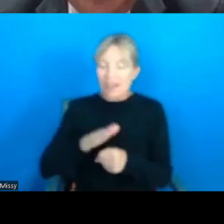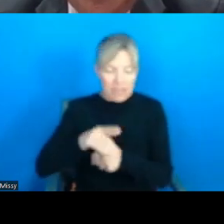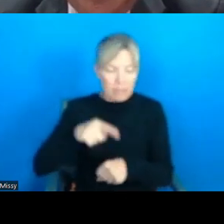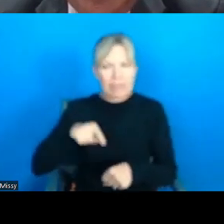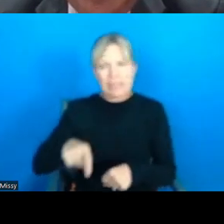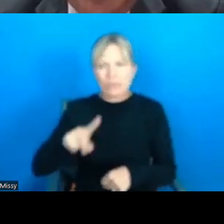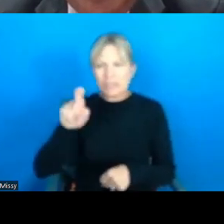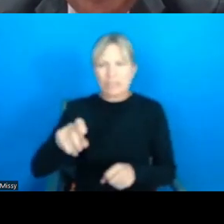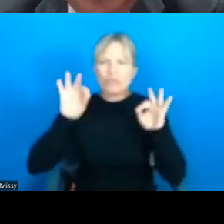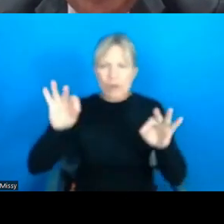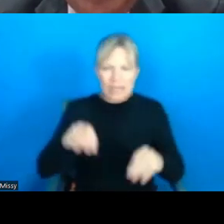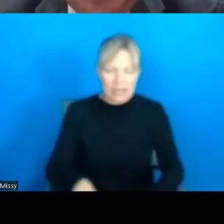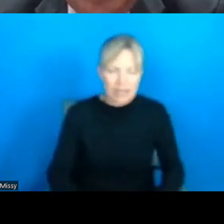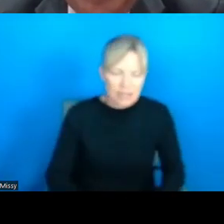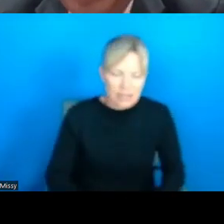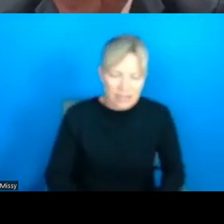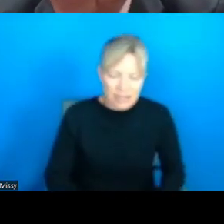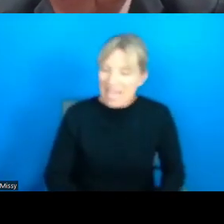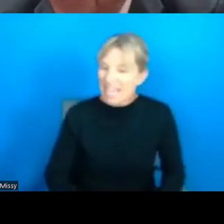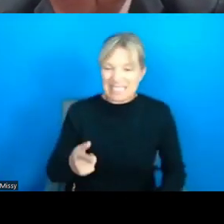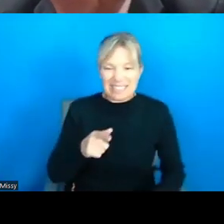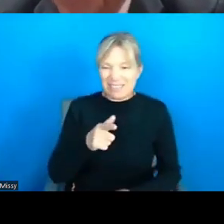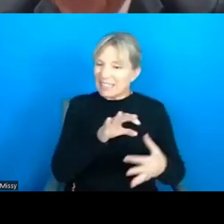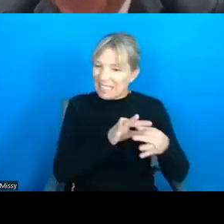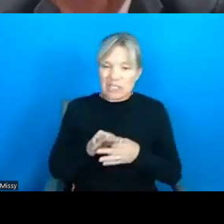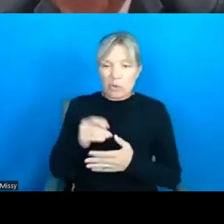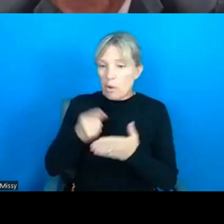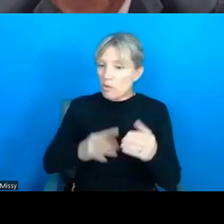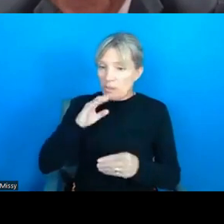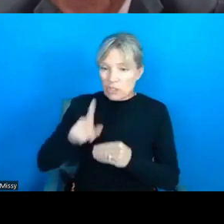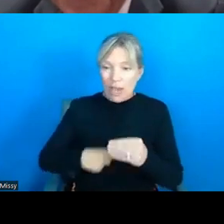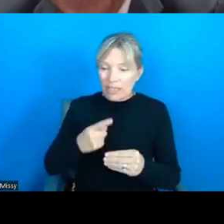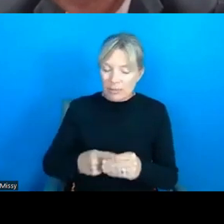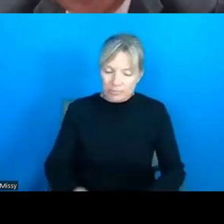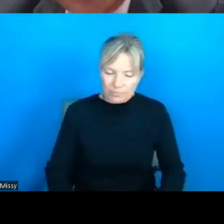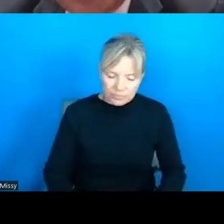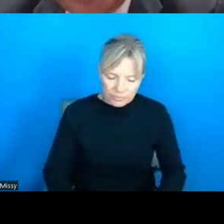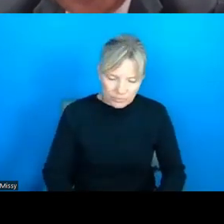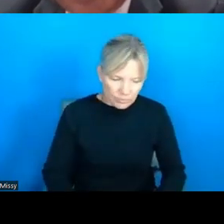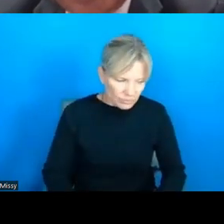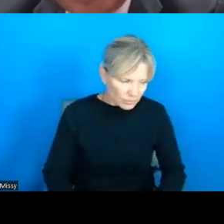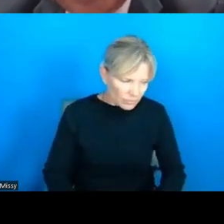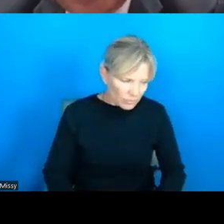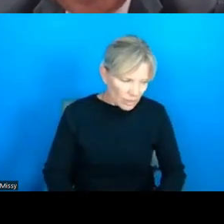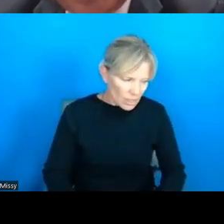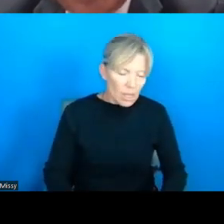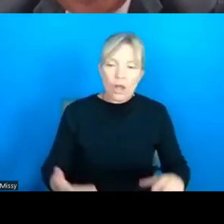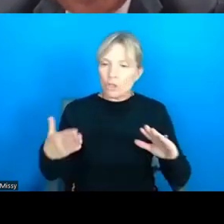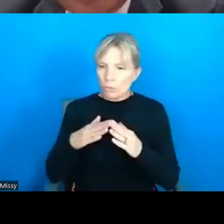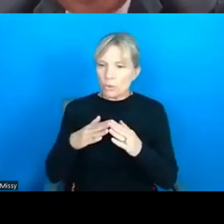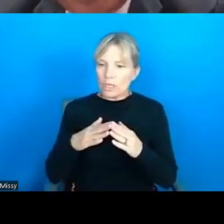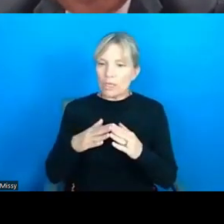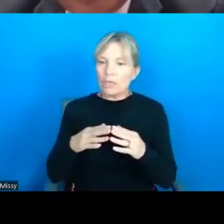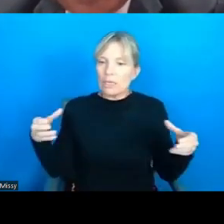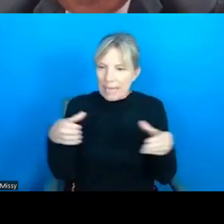great one that feeds into exactly what you've all been talking about. And that's the community came together 50 years